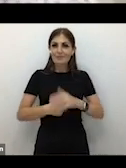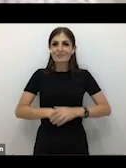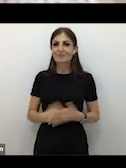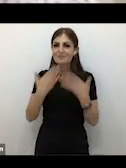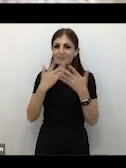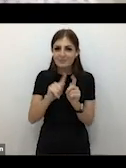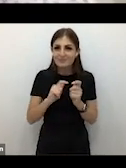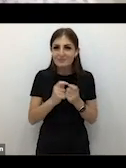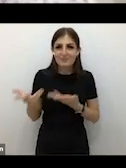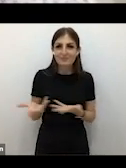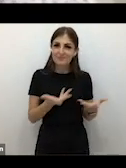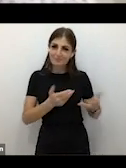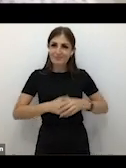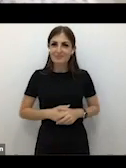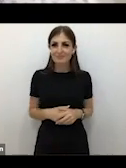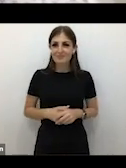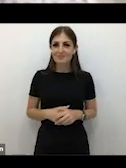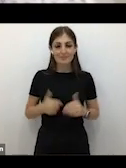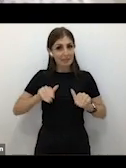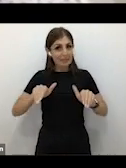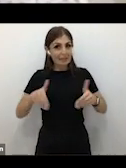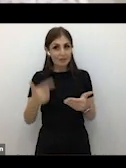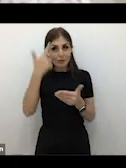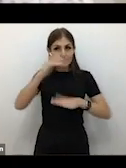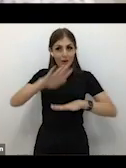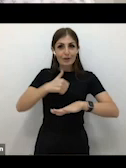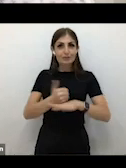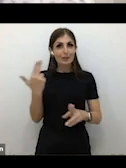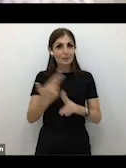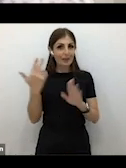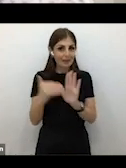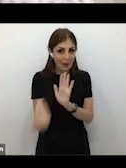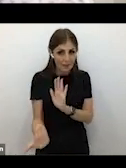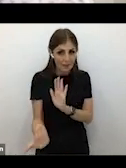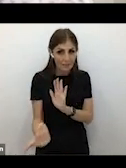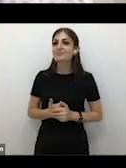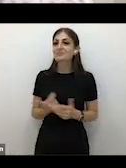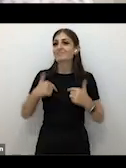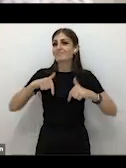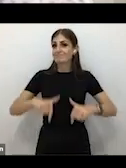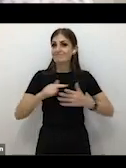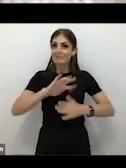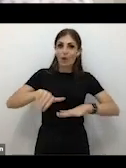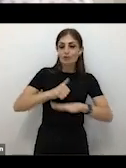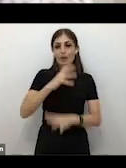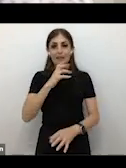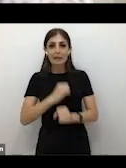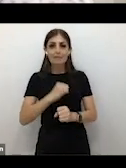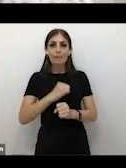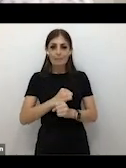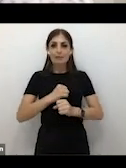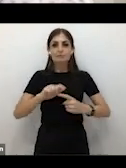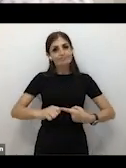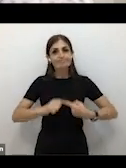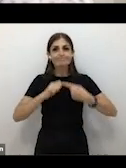team. So I'll introduce Creative Australia very quickly now. Creative Australia is the Australian government's